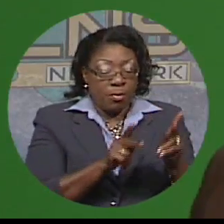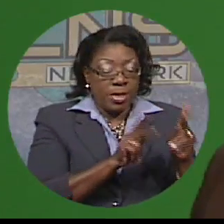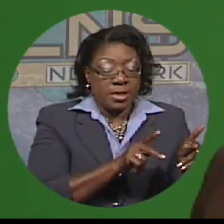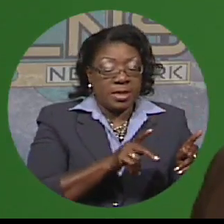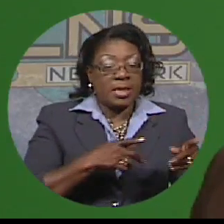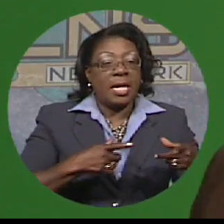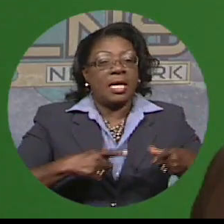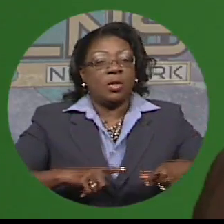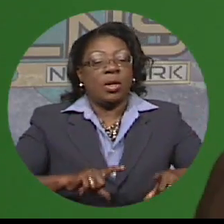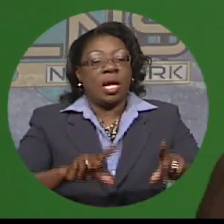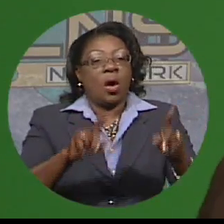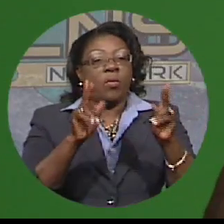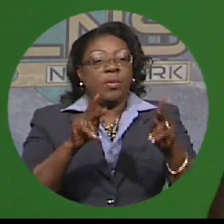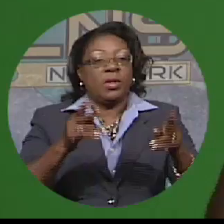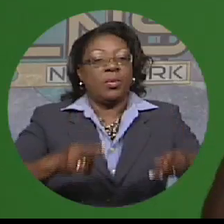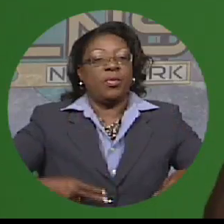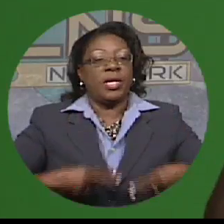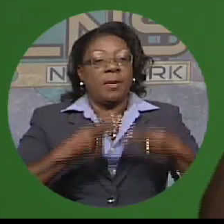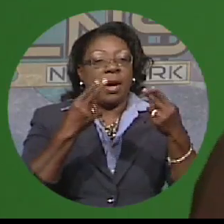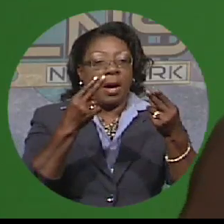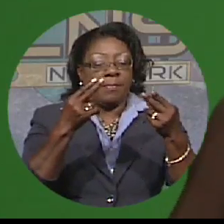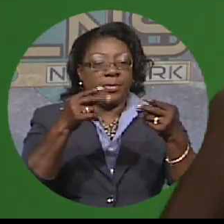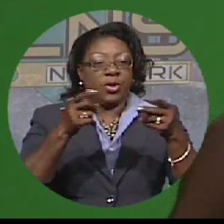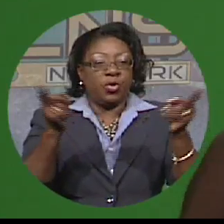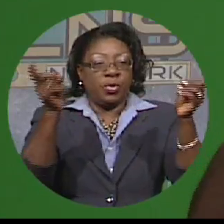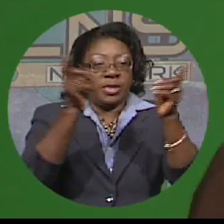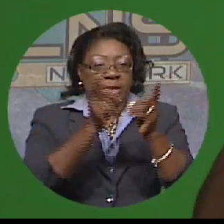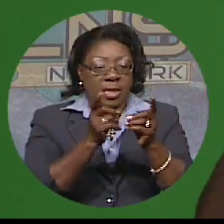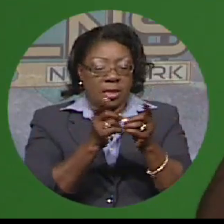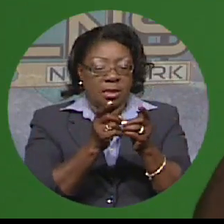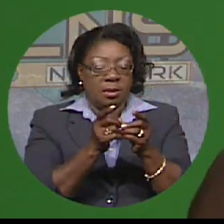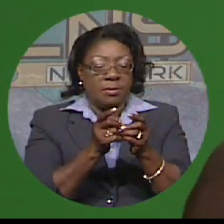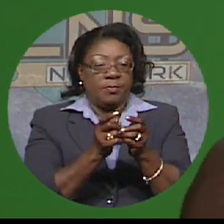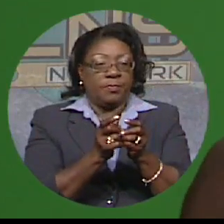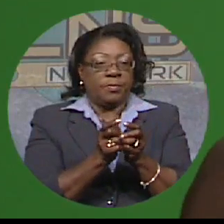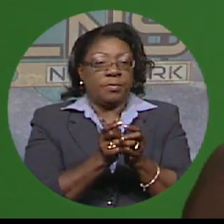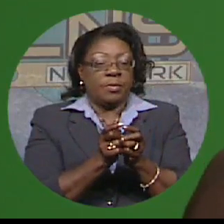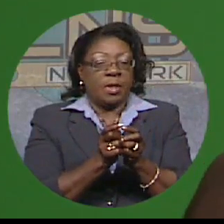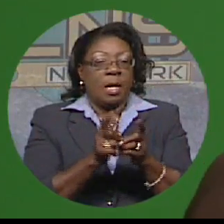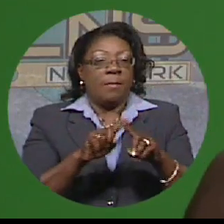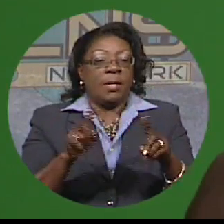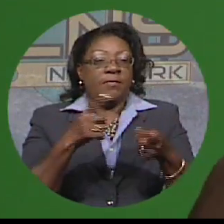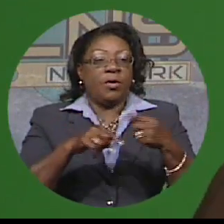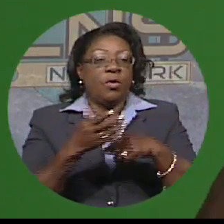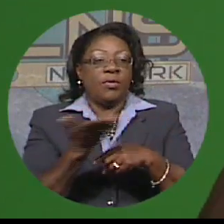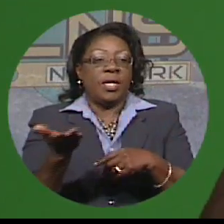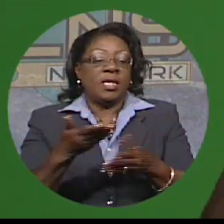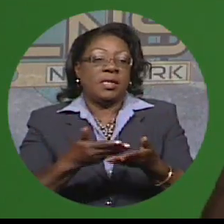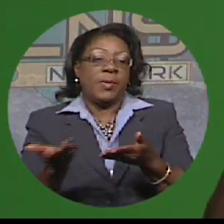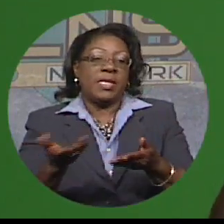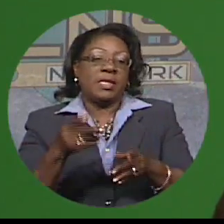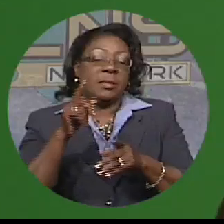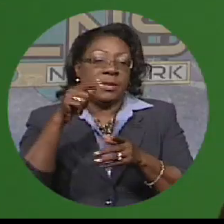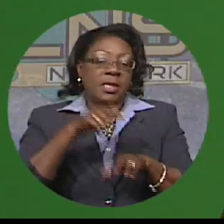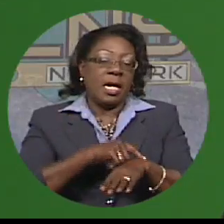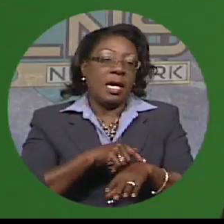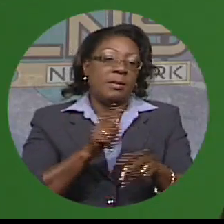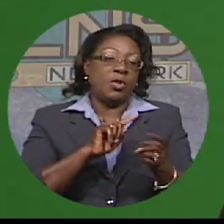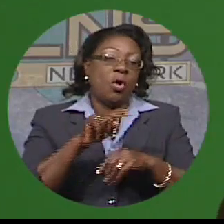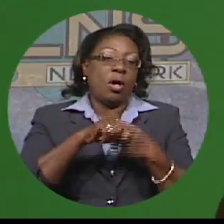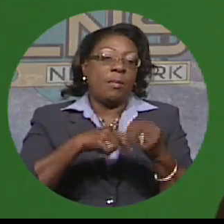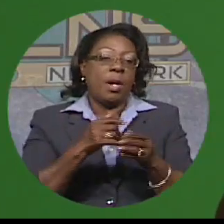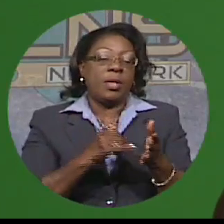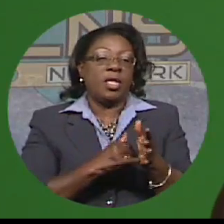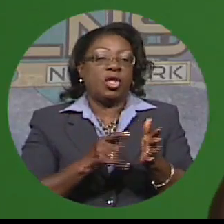them up to date. Because many people find out about Grand Bahama Regatta when it's over. But if you go there, spend some time advertising, talking about